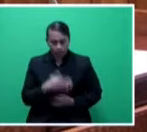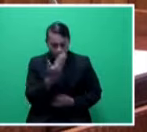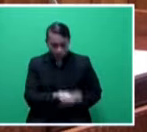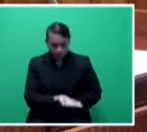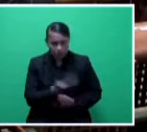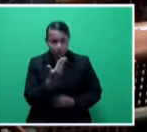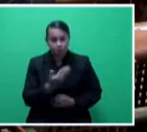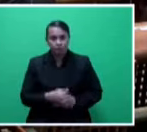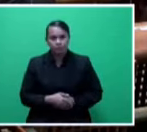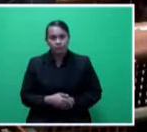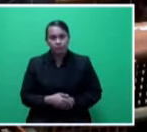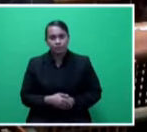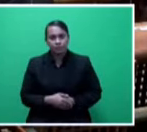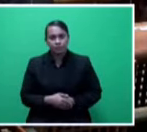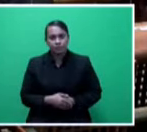sir.